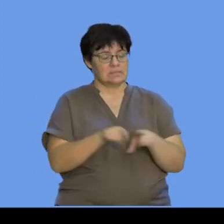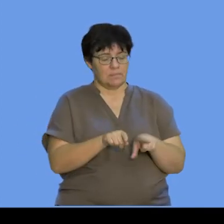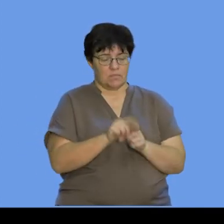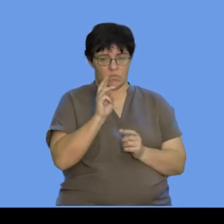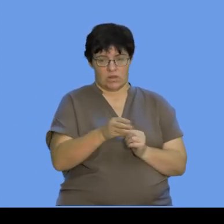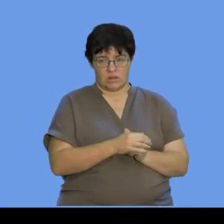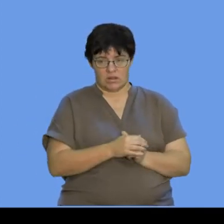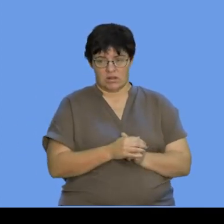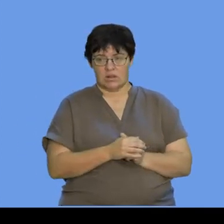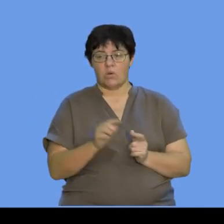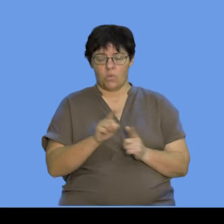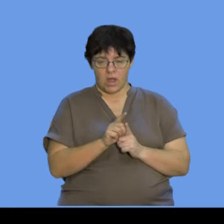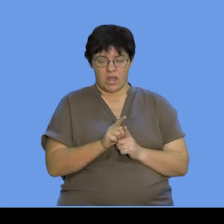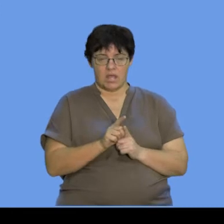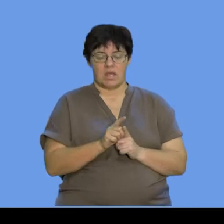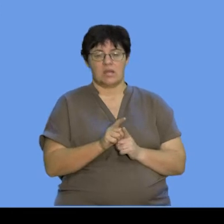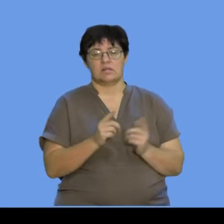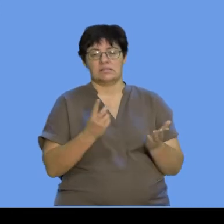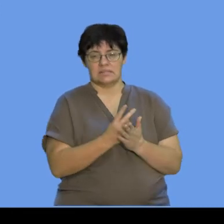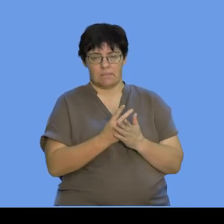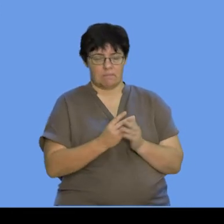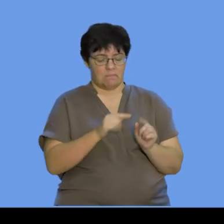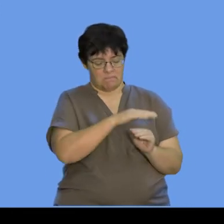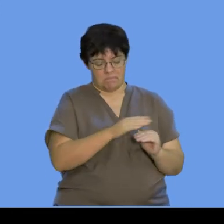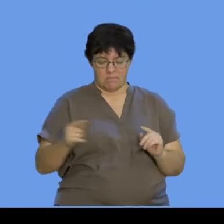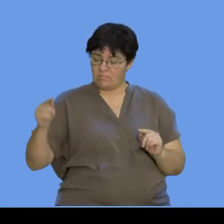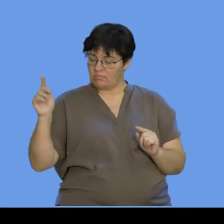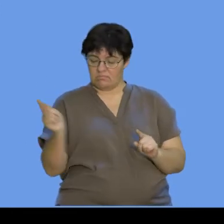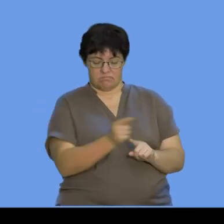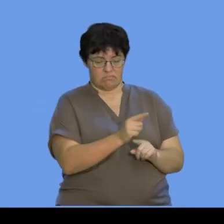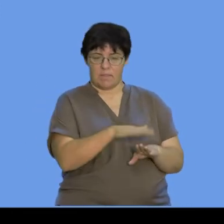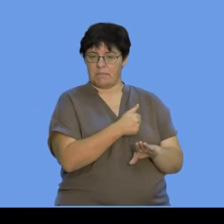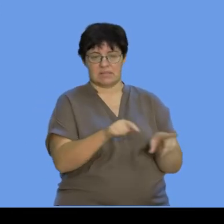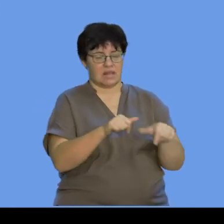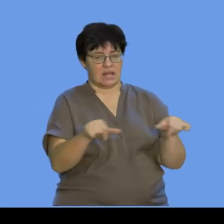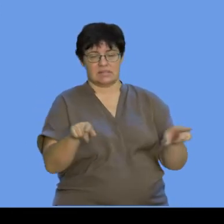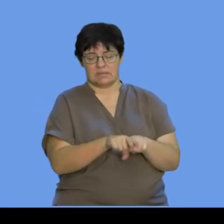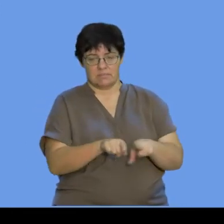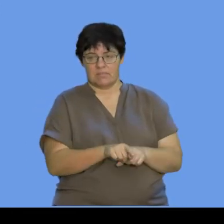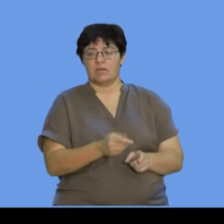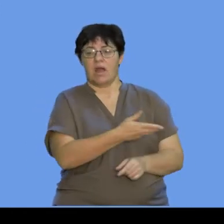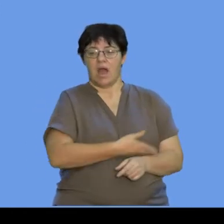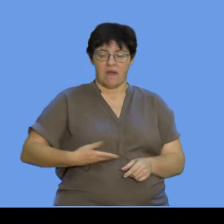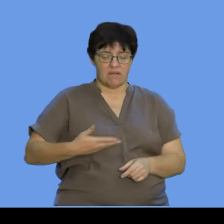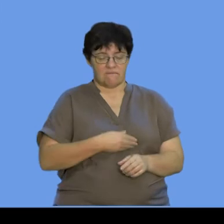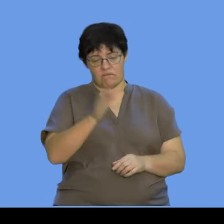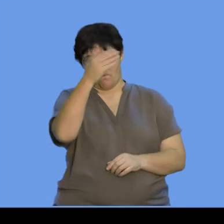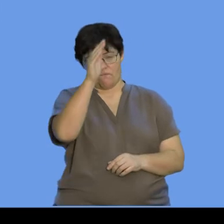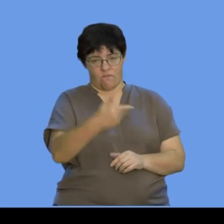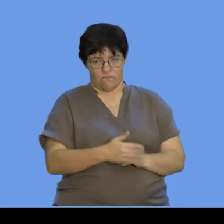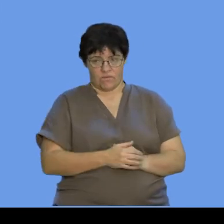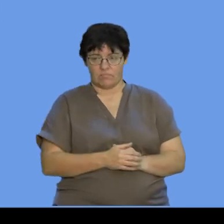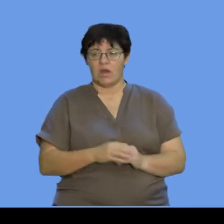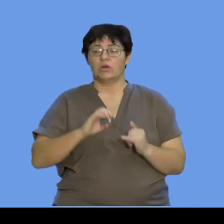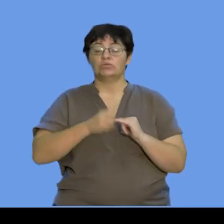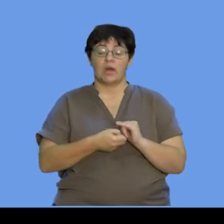going to be the same because they're from the same vertex to the same baseline, and the half and the half are going to